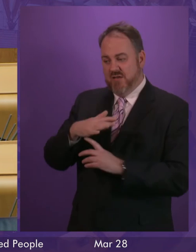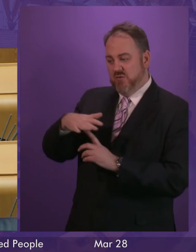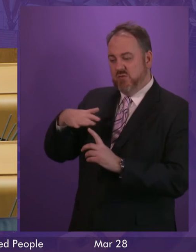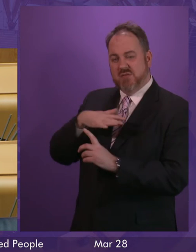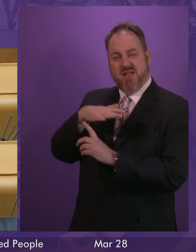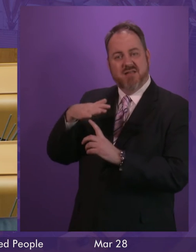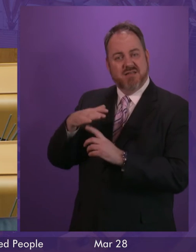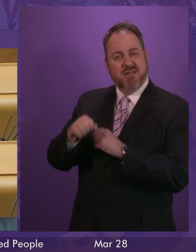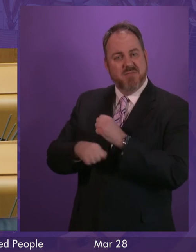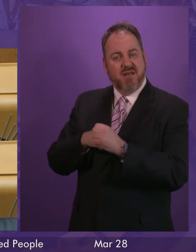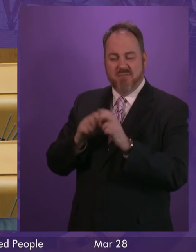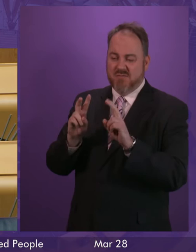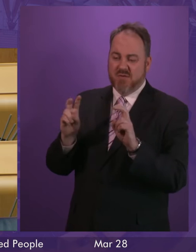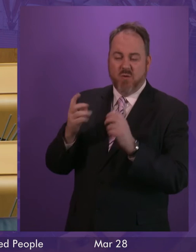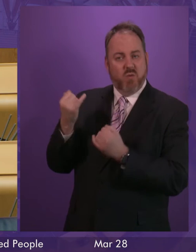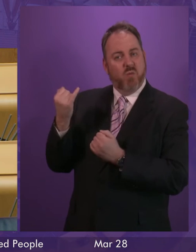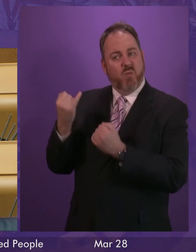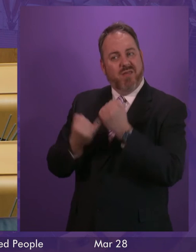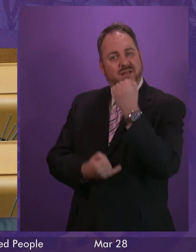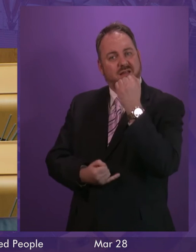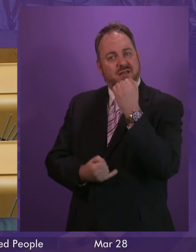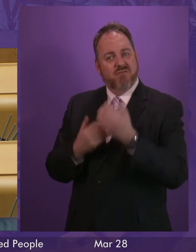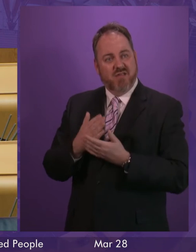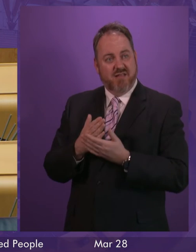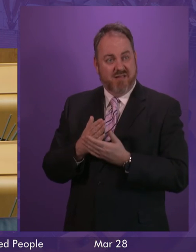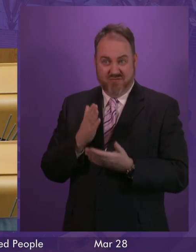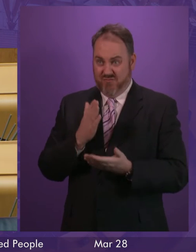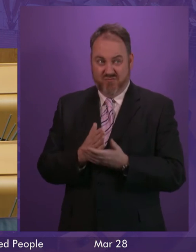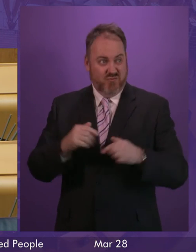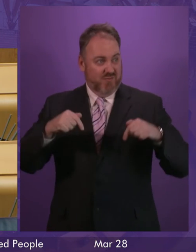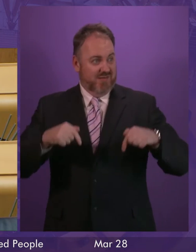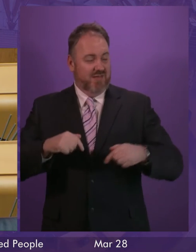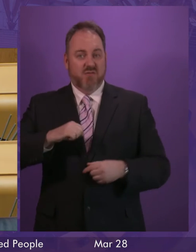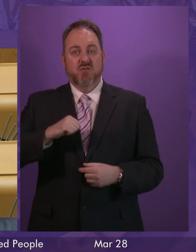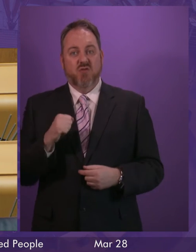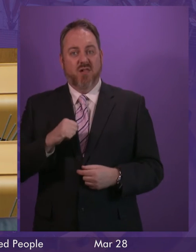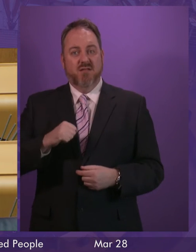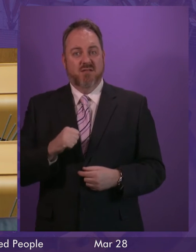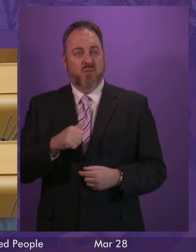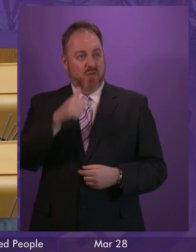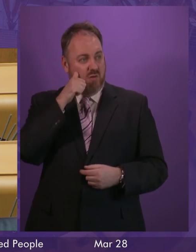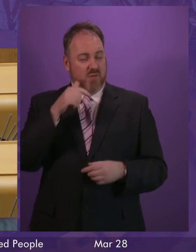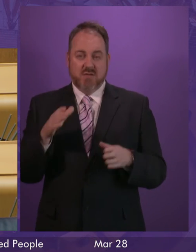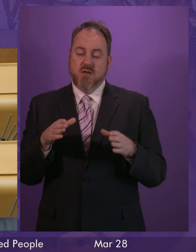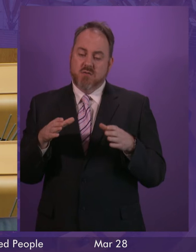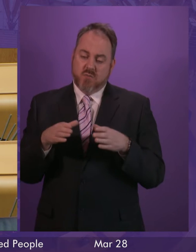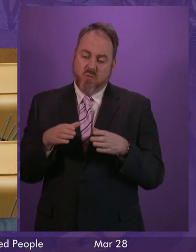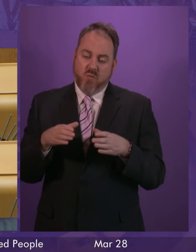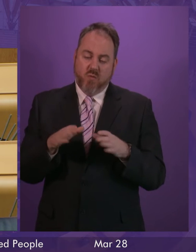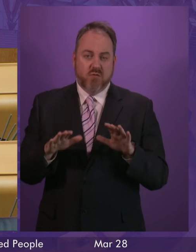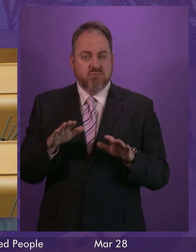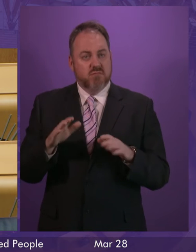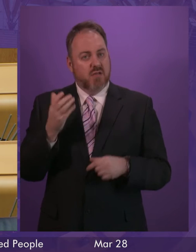weaker. And I think that is especially true for us here in Scotland. In what is a relatively small country, we